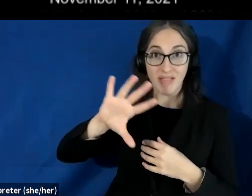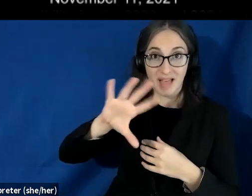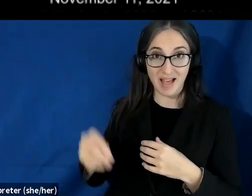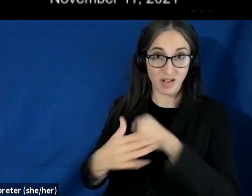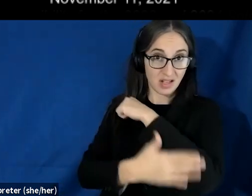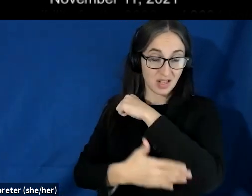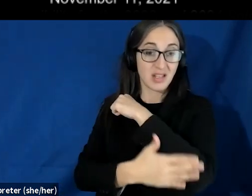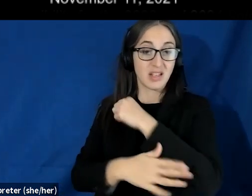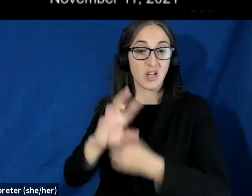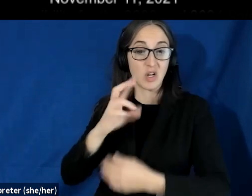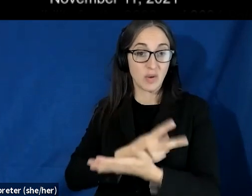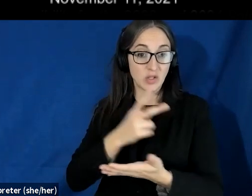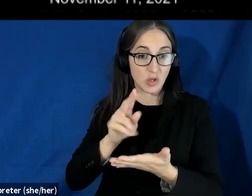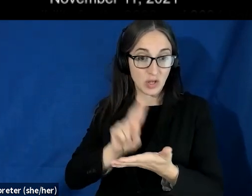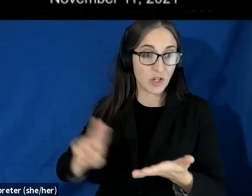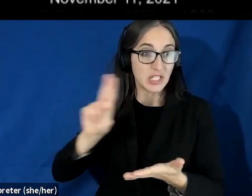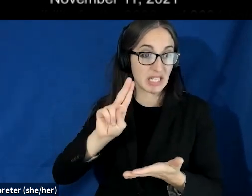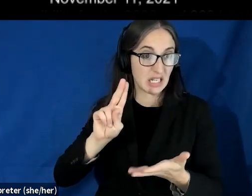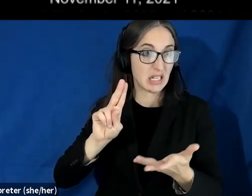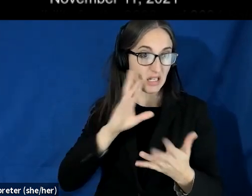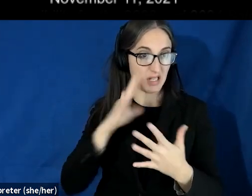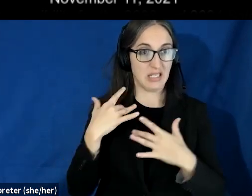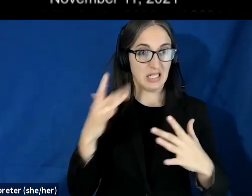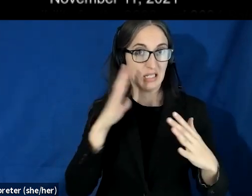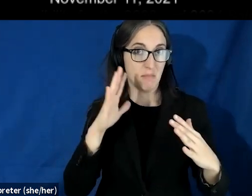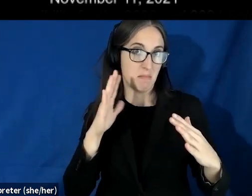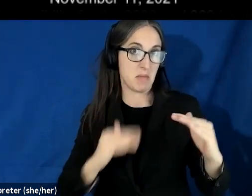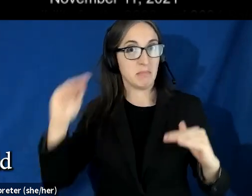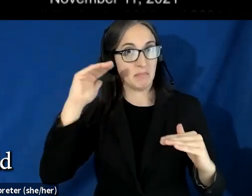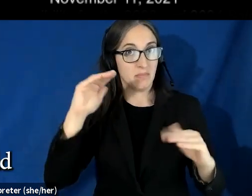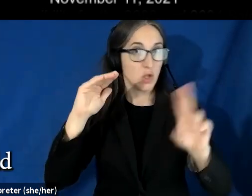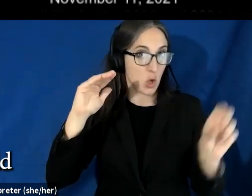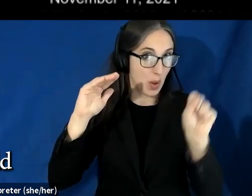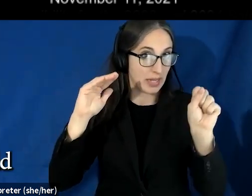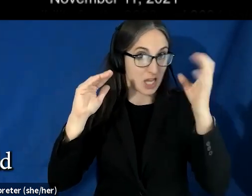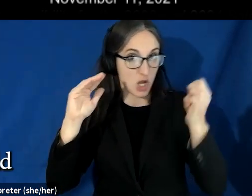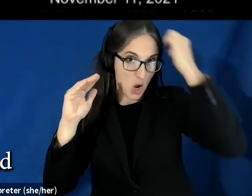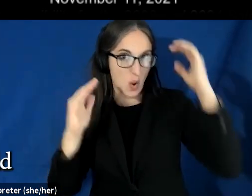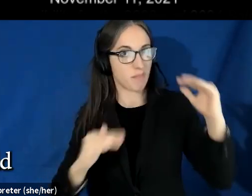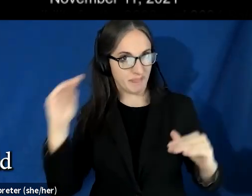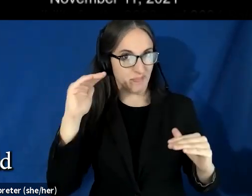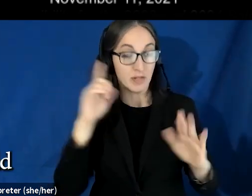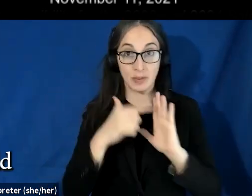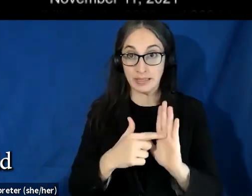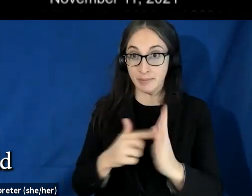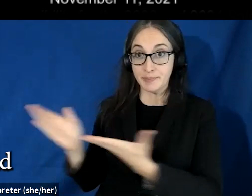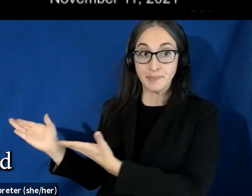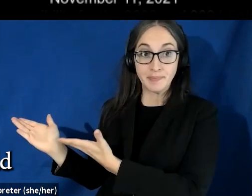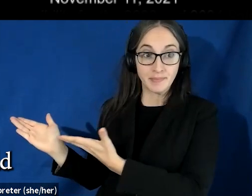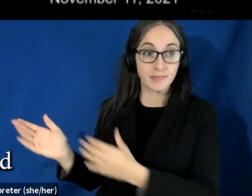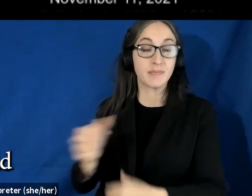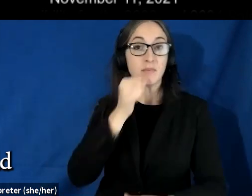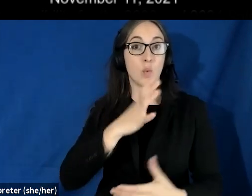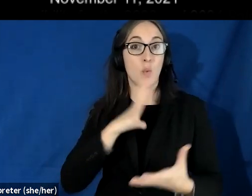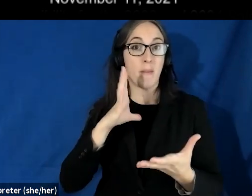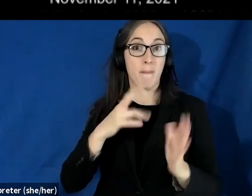in STEM, often at higher rates than the US and Europe. And for example, you see here women enrolled in